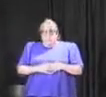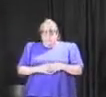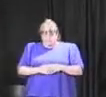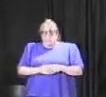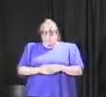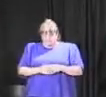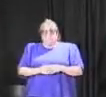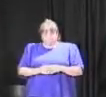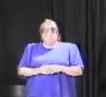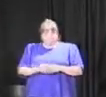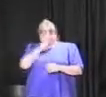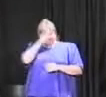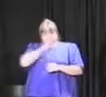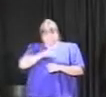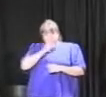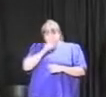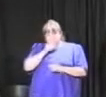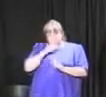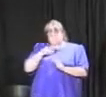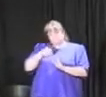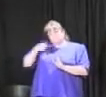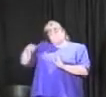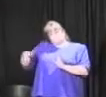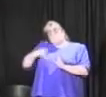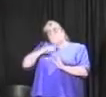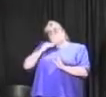He was our next door neighbor.